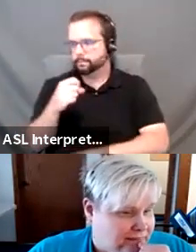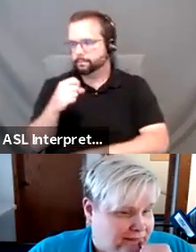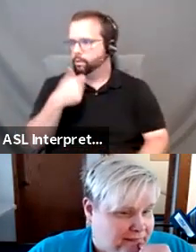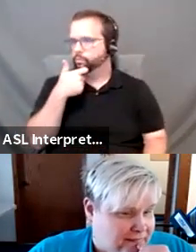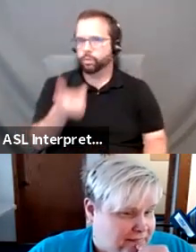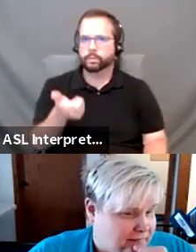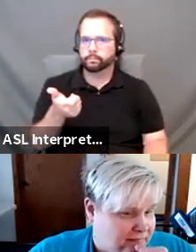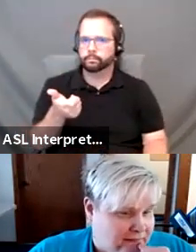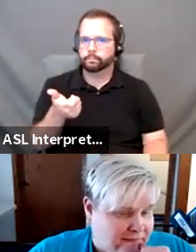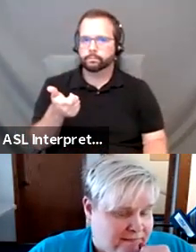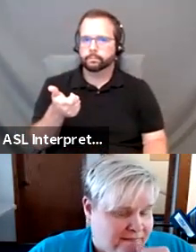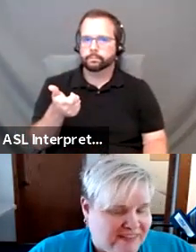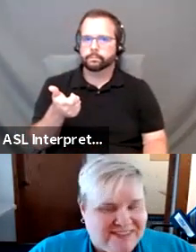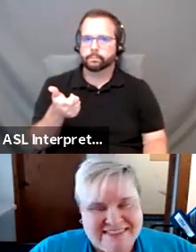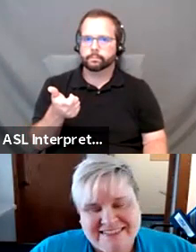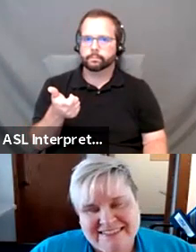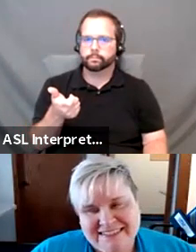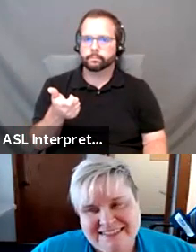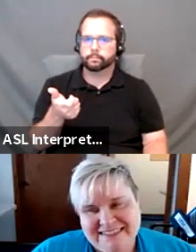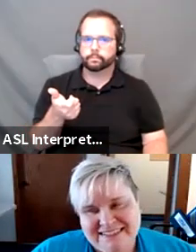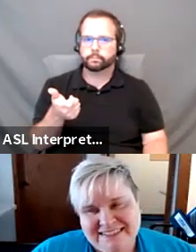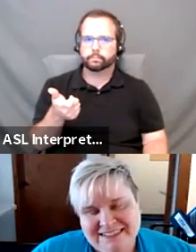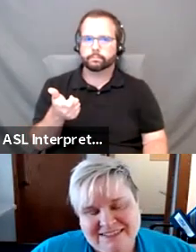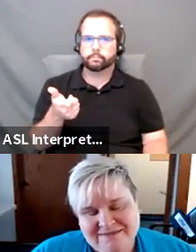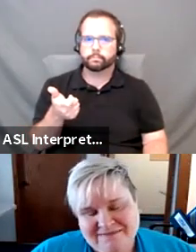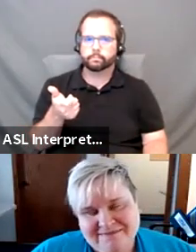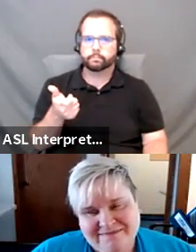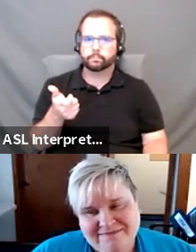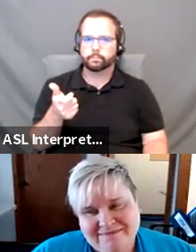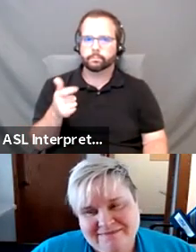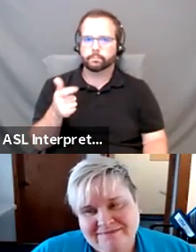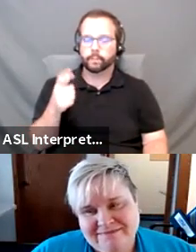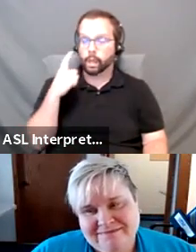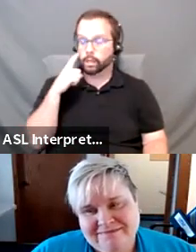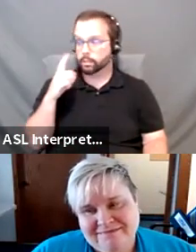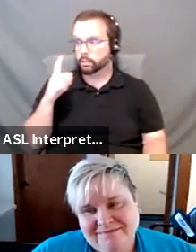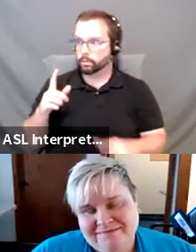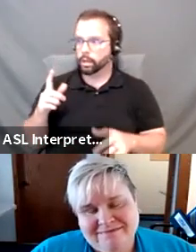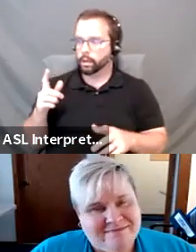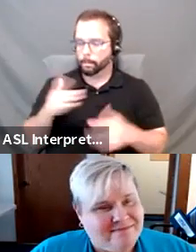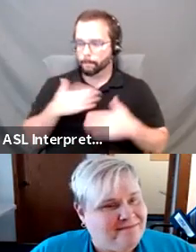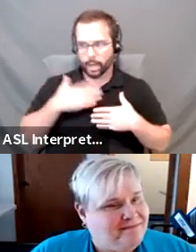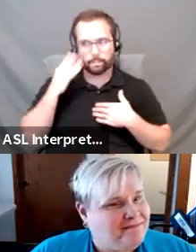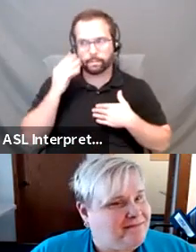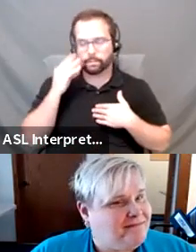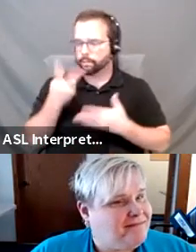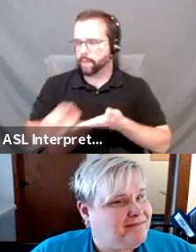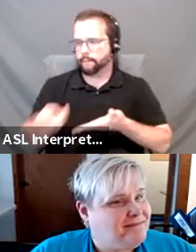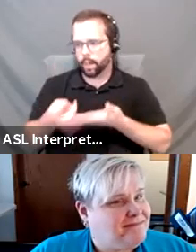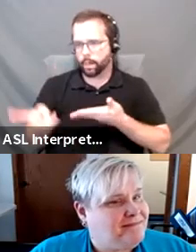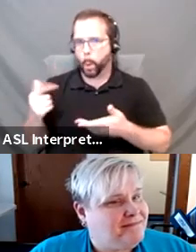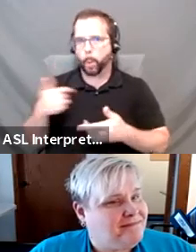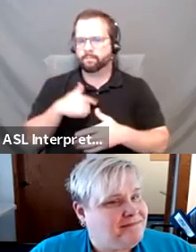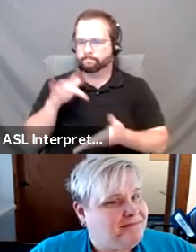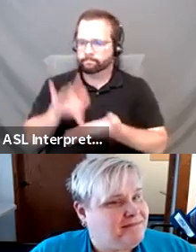black box. Is that what you've been seeing, is the black box? Literally that. But I contacted